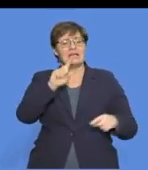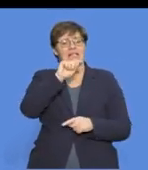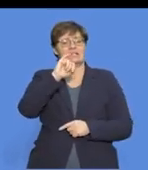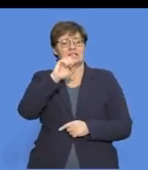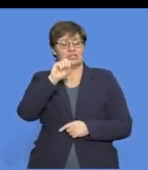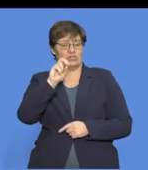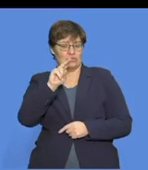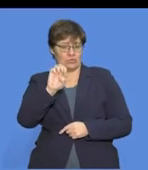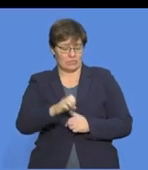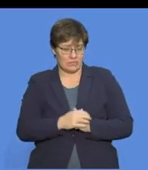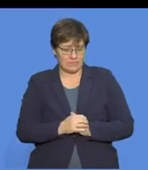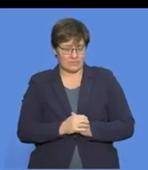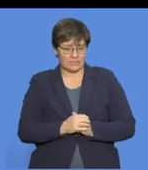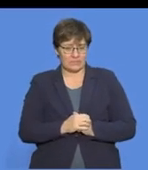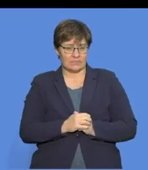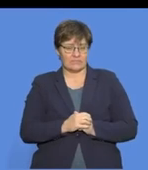tissues.